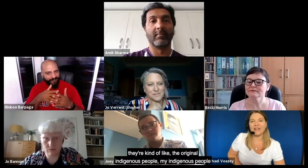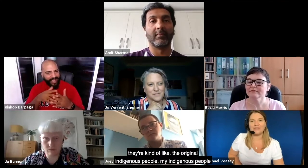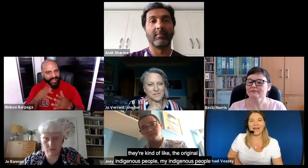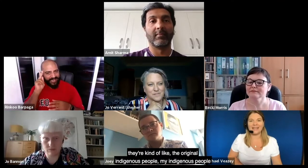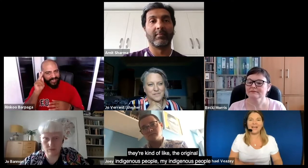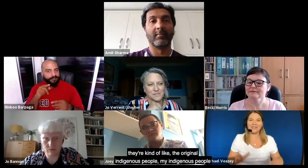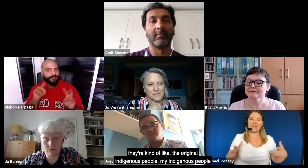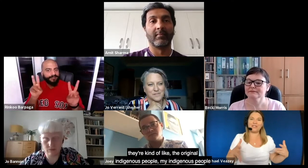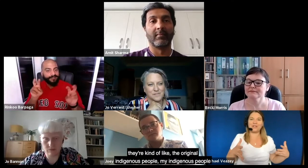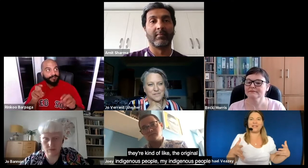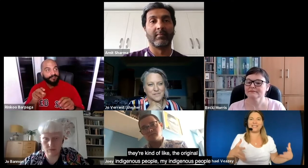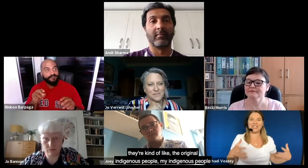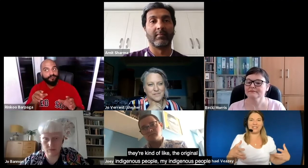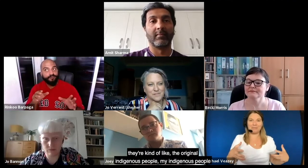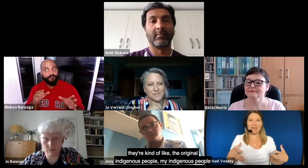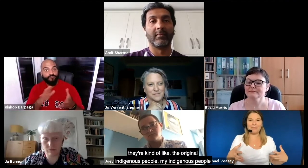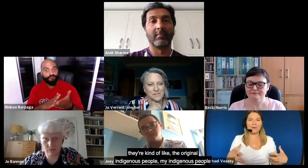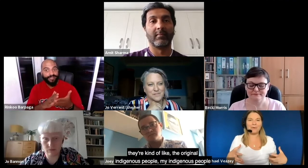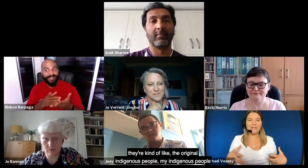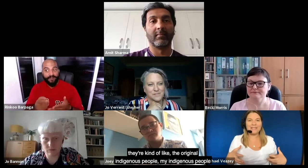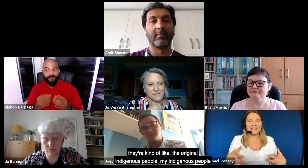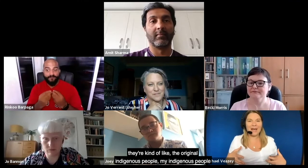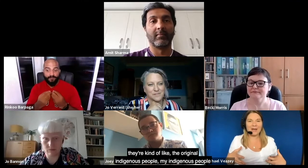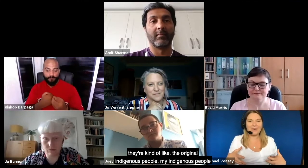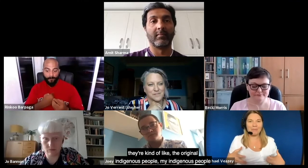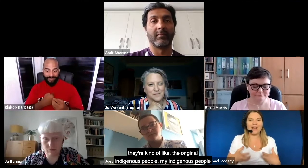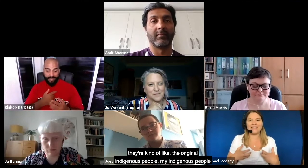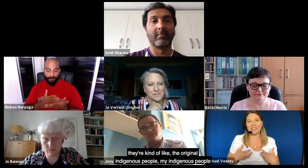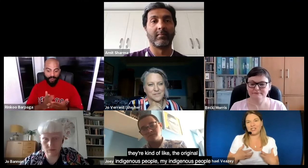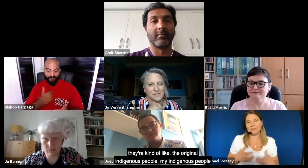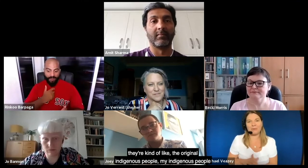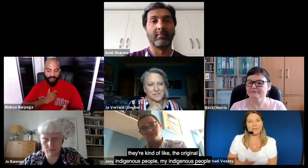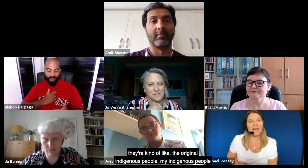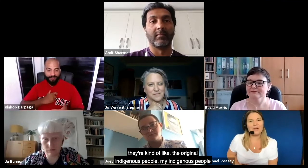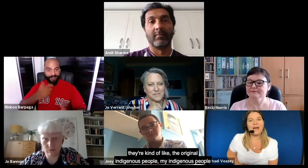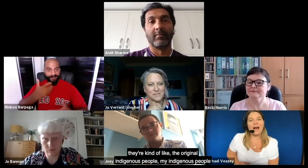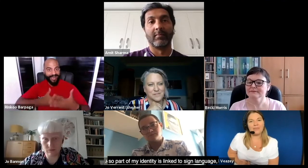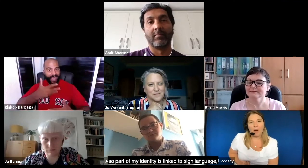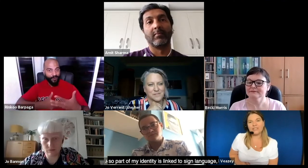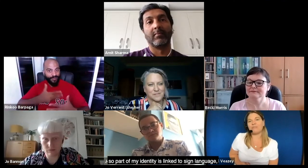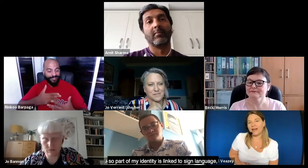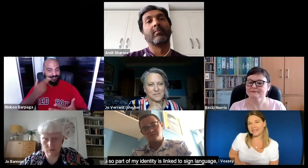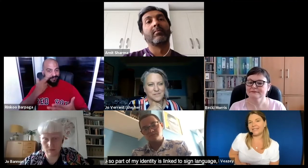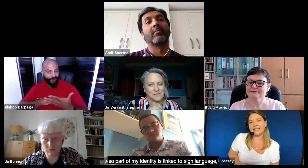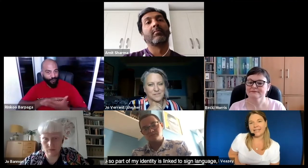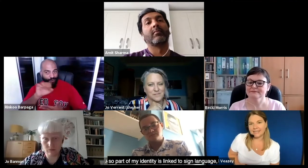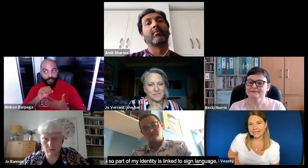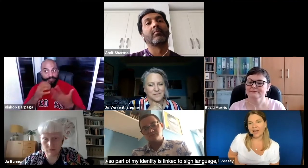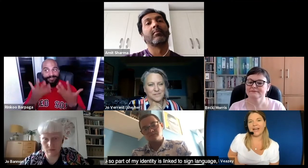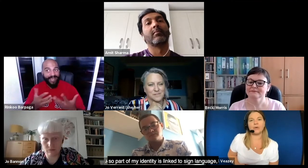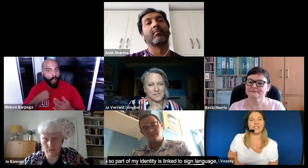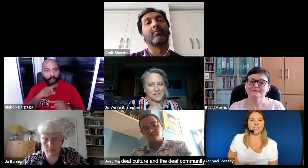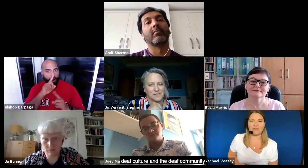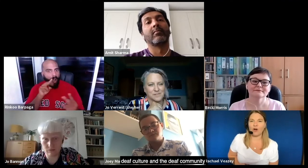they're kind of like the original Indigenous people. So my Indigenous people. So part of my identity is linked to